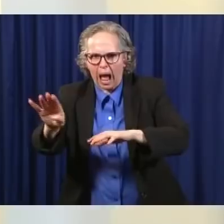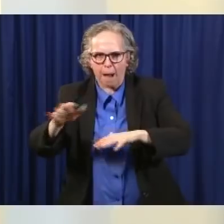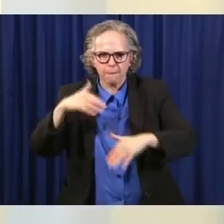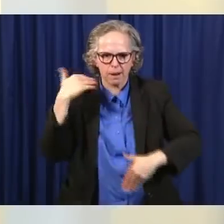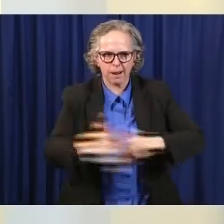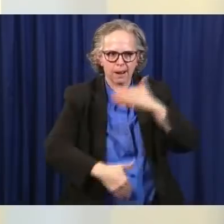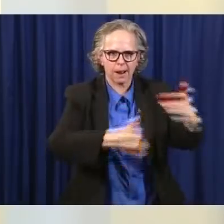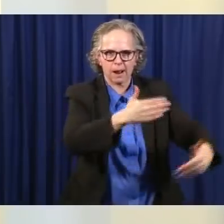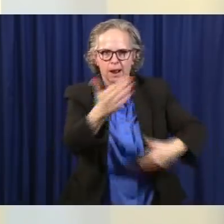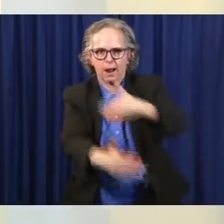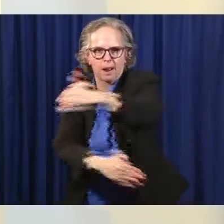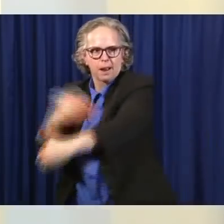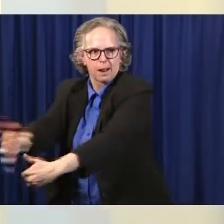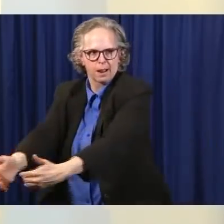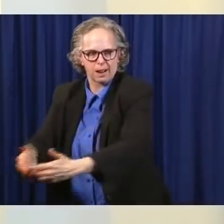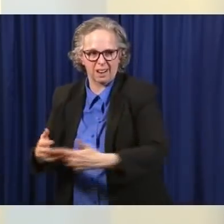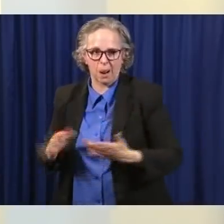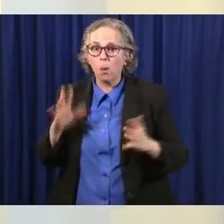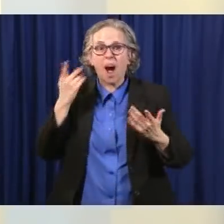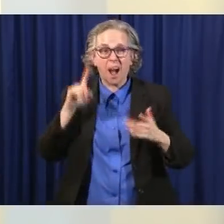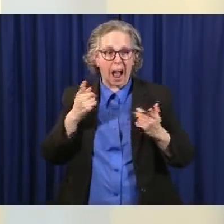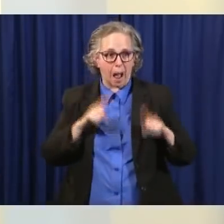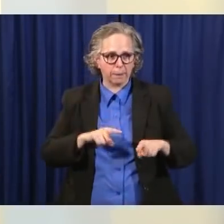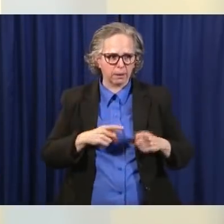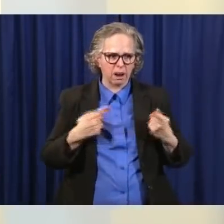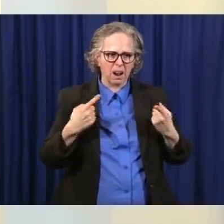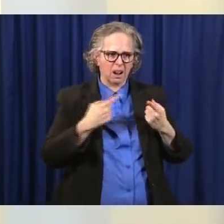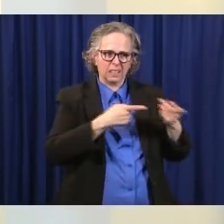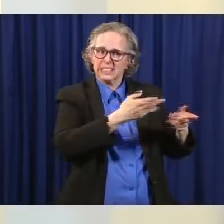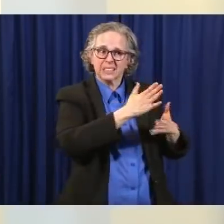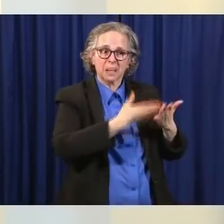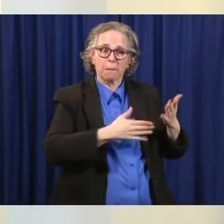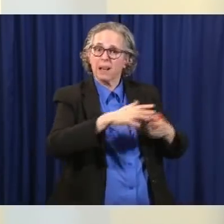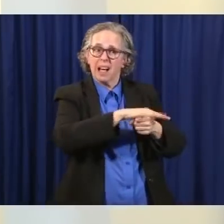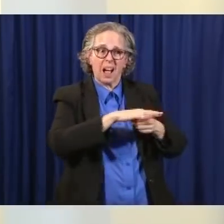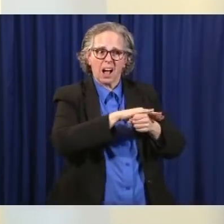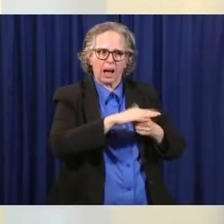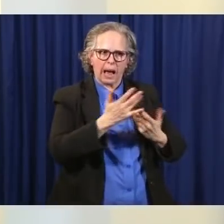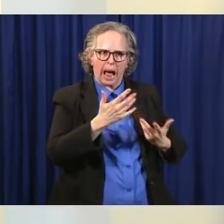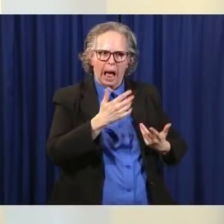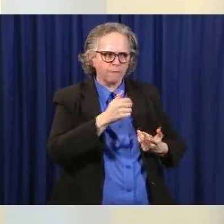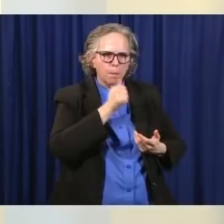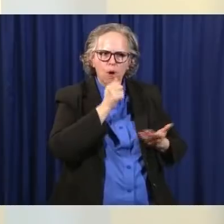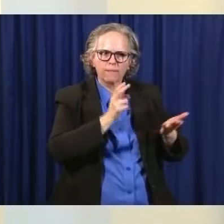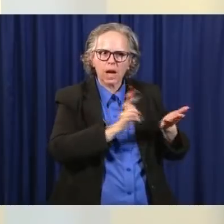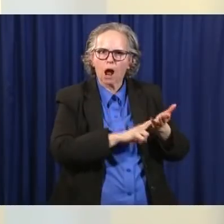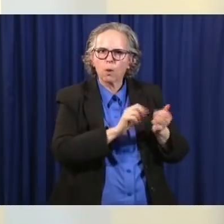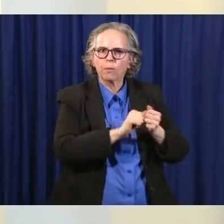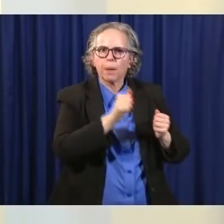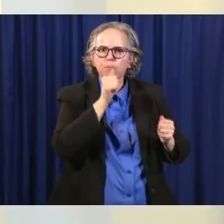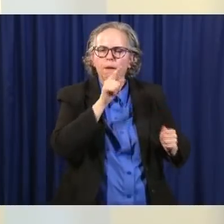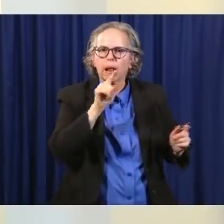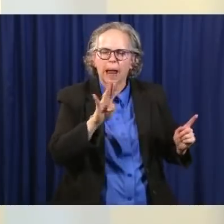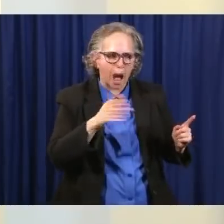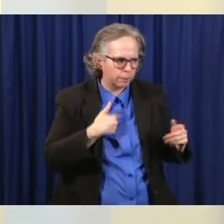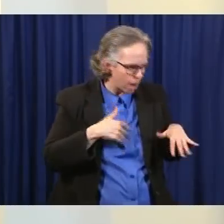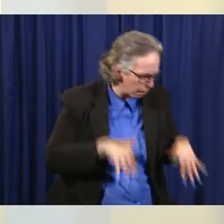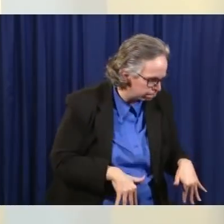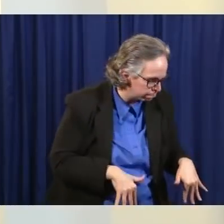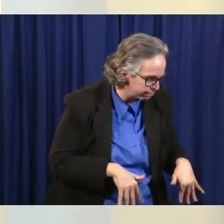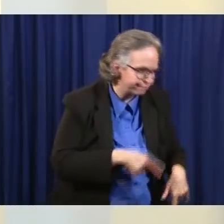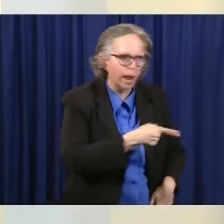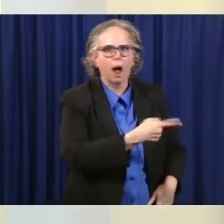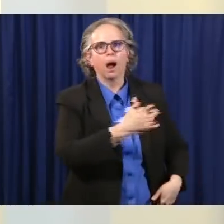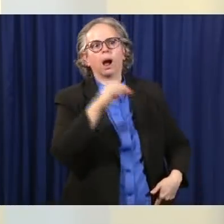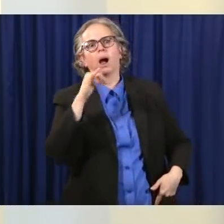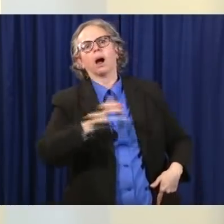contracts with private labs, so they use a different system. On top of that, we have created 67,500